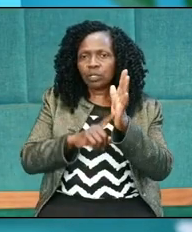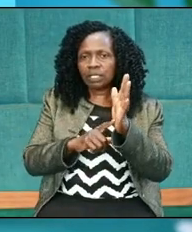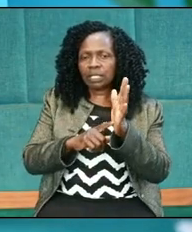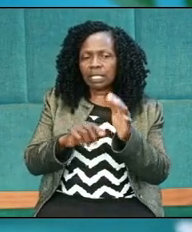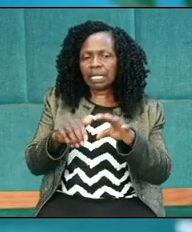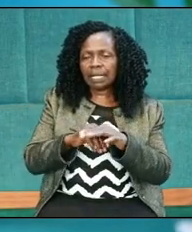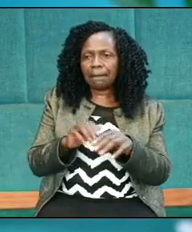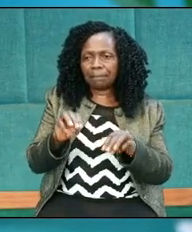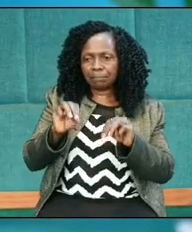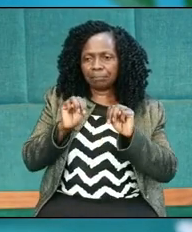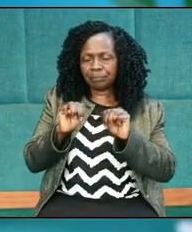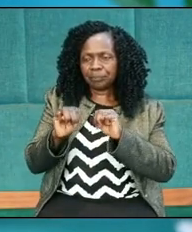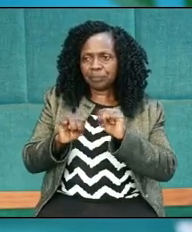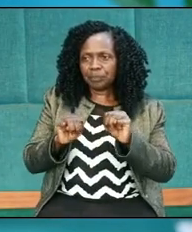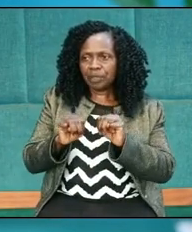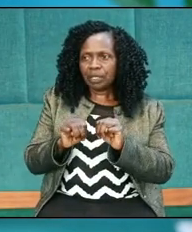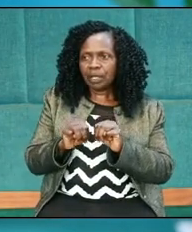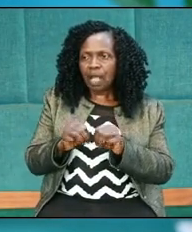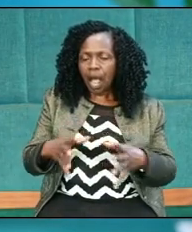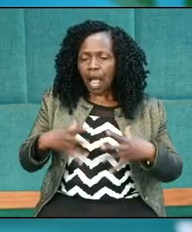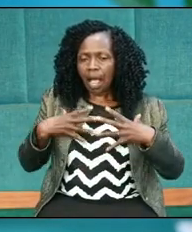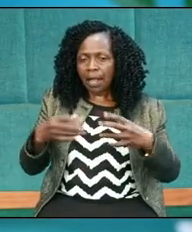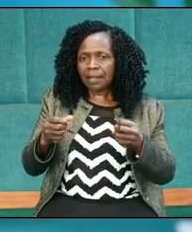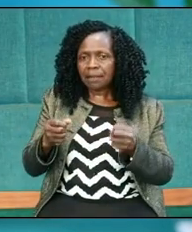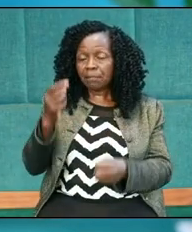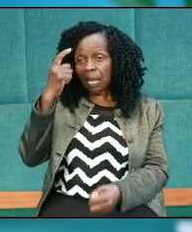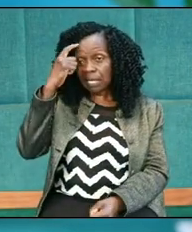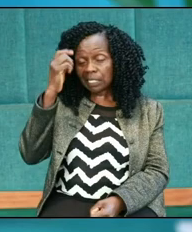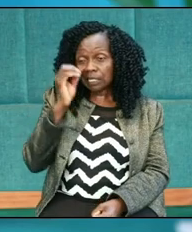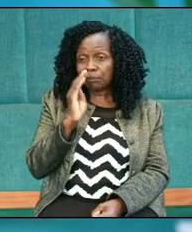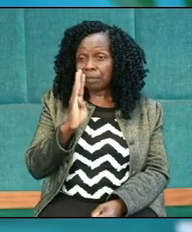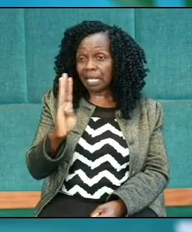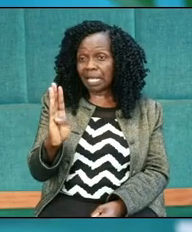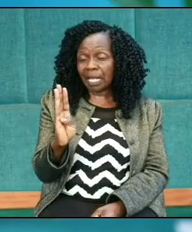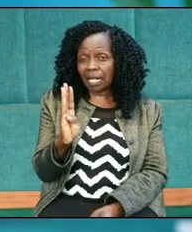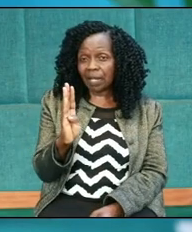a healthy mind or a sound mind? Is being